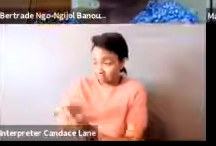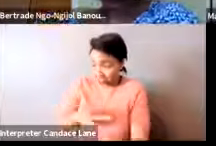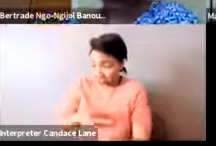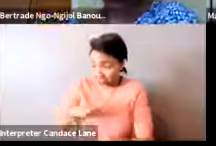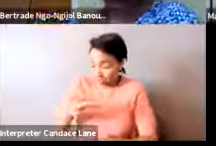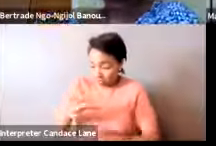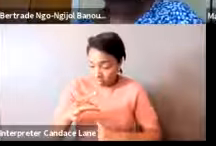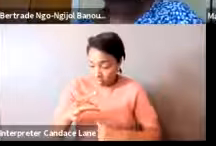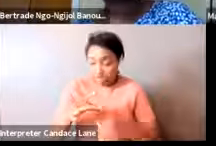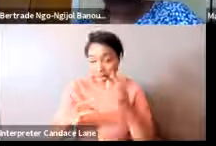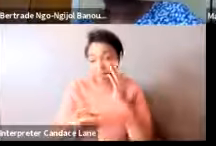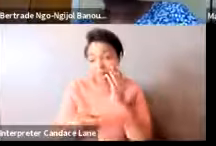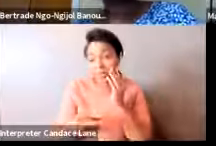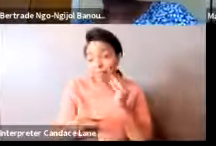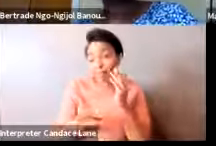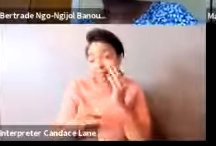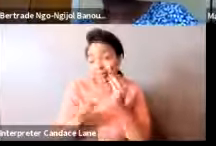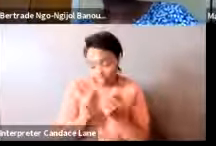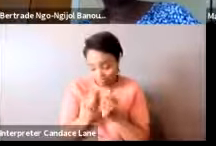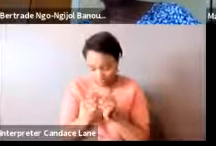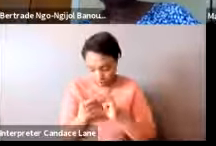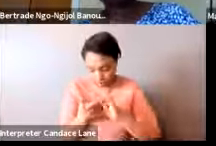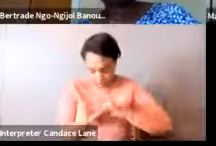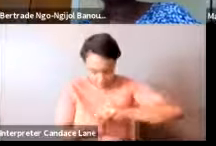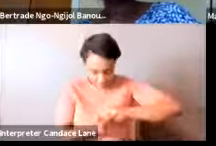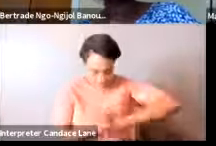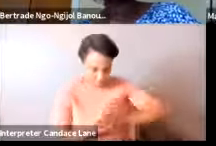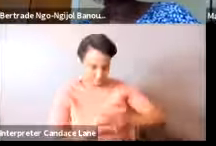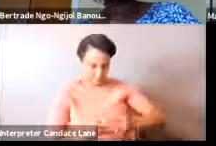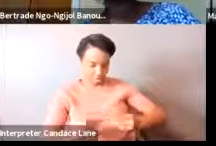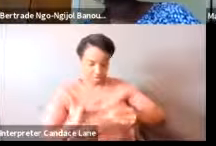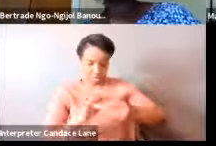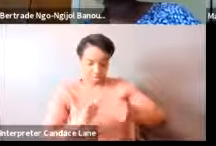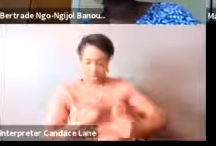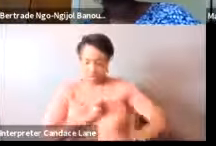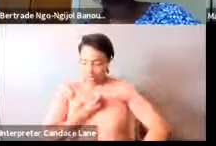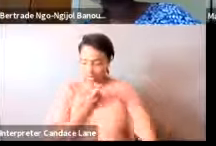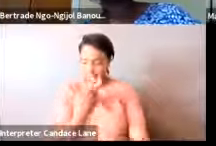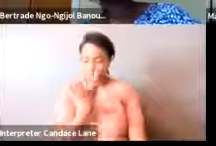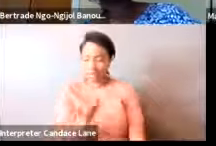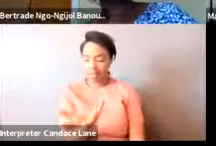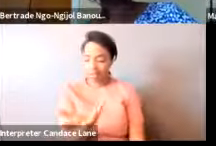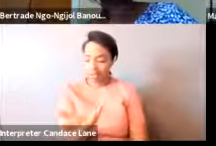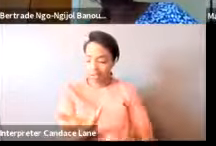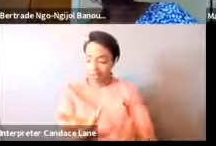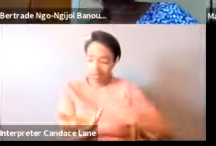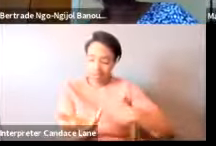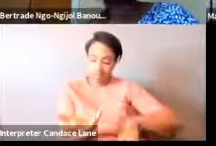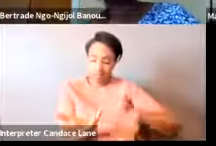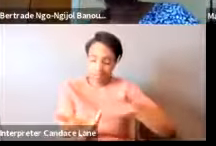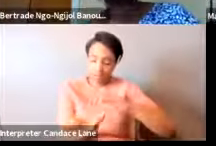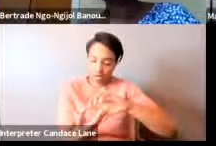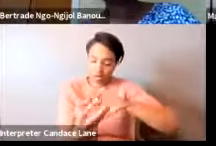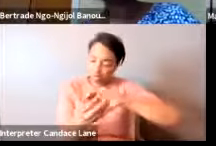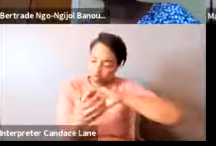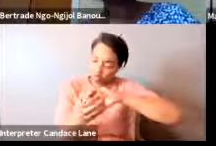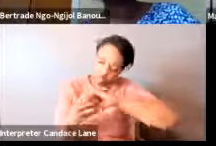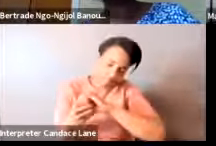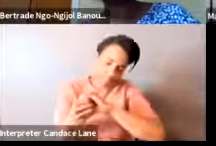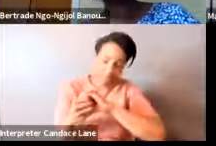in experience translated into words, translated into shared testimony, translated into bonds of true